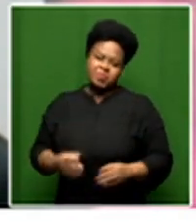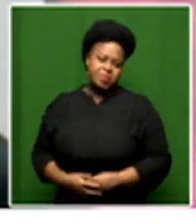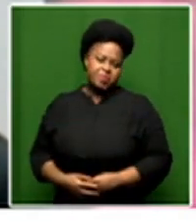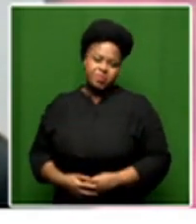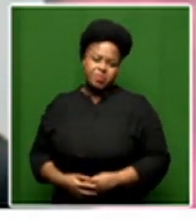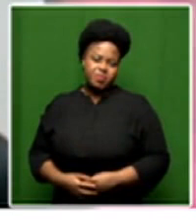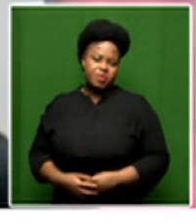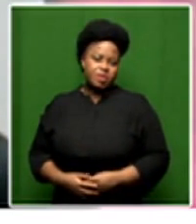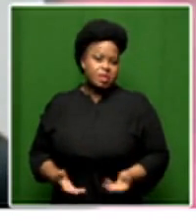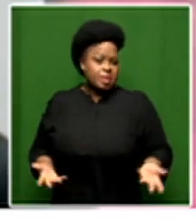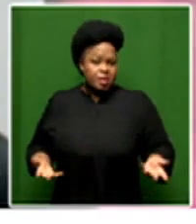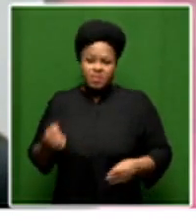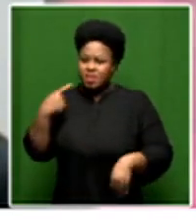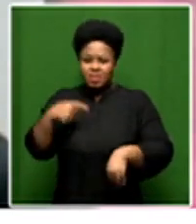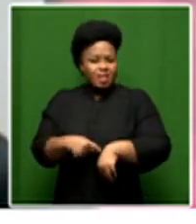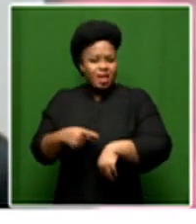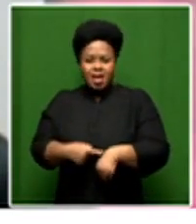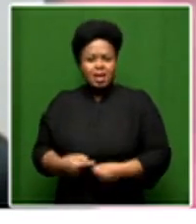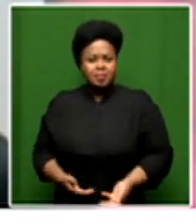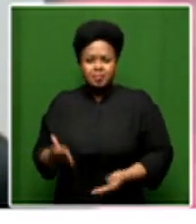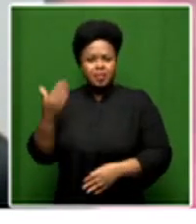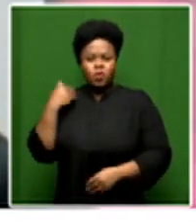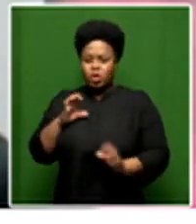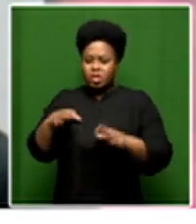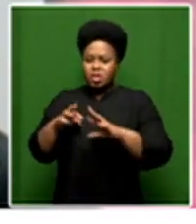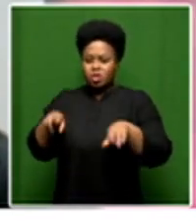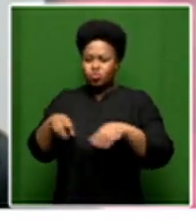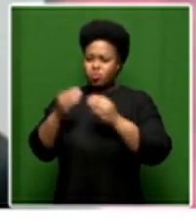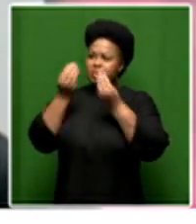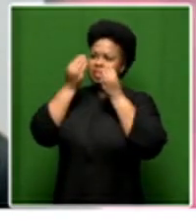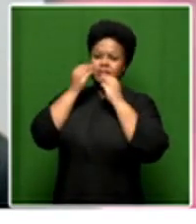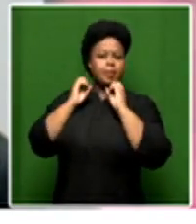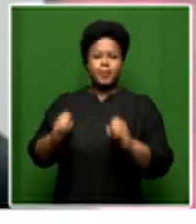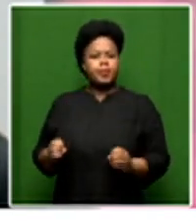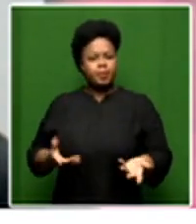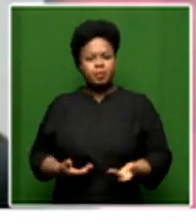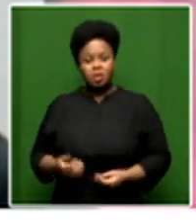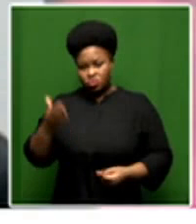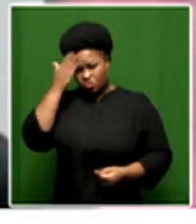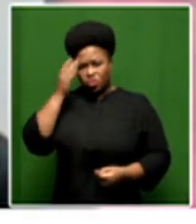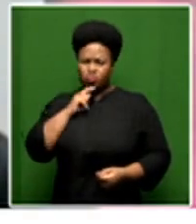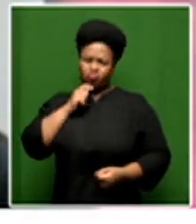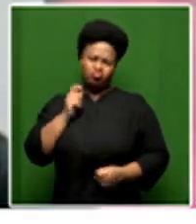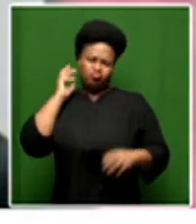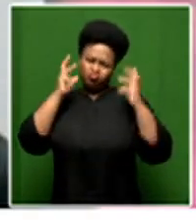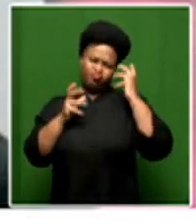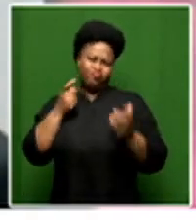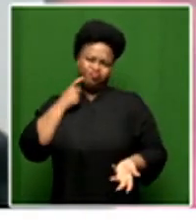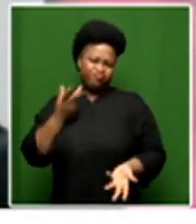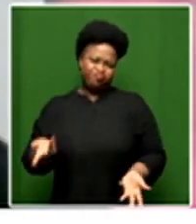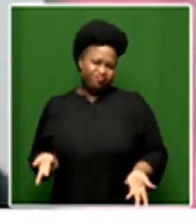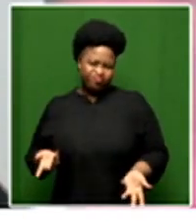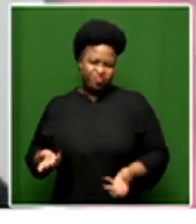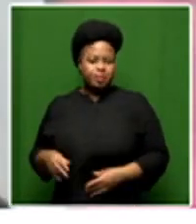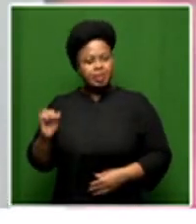never come across and they've never been taught in the classroom. So you would imagine confusion as a result of that.